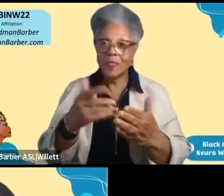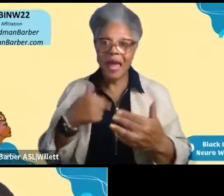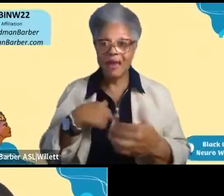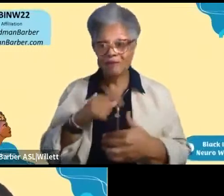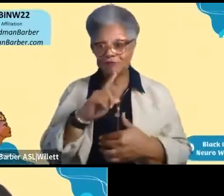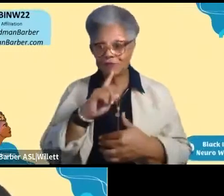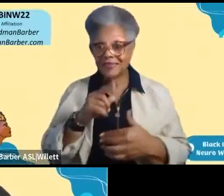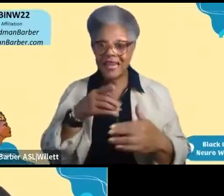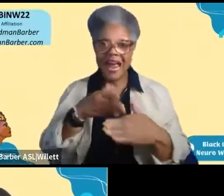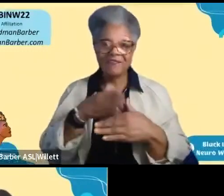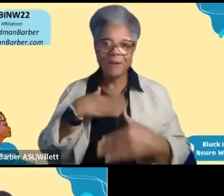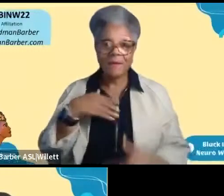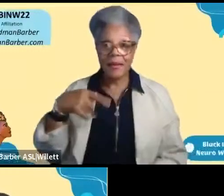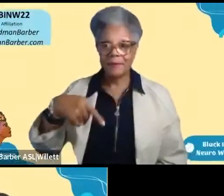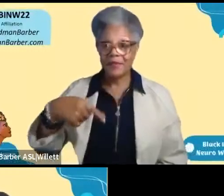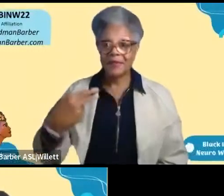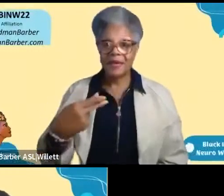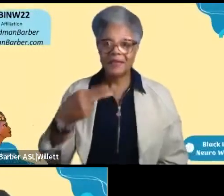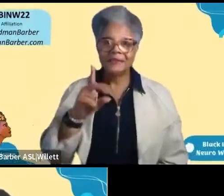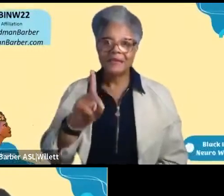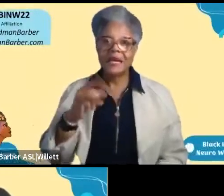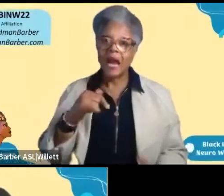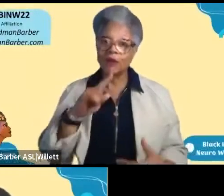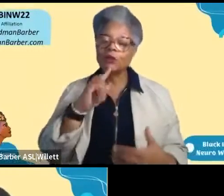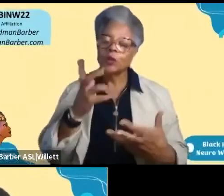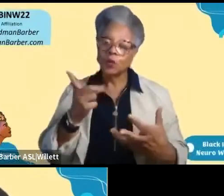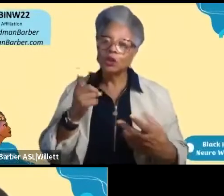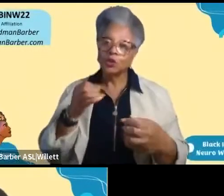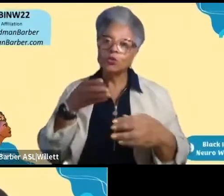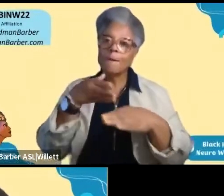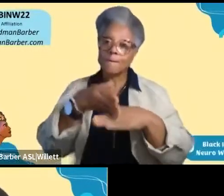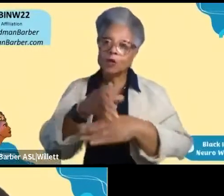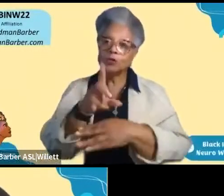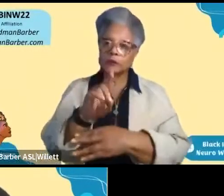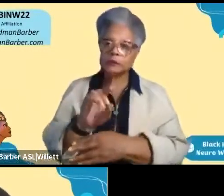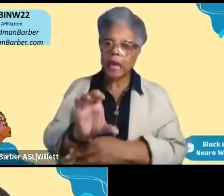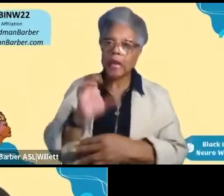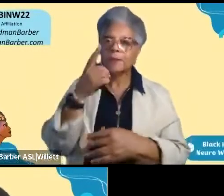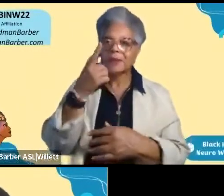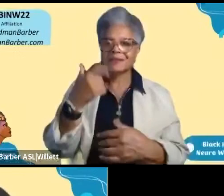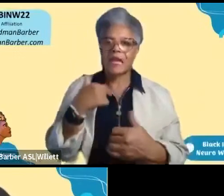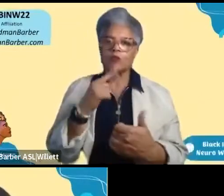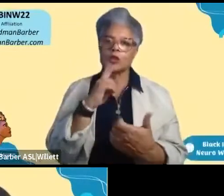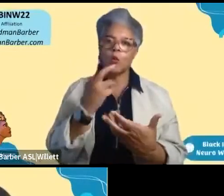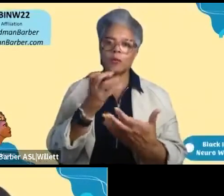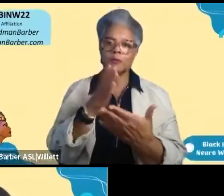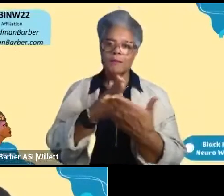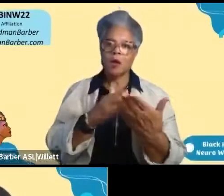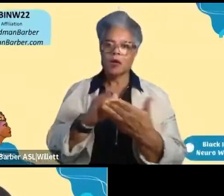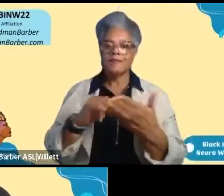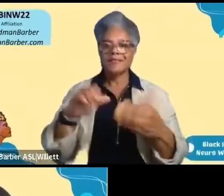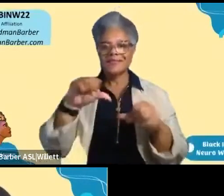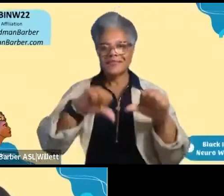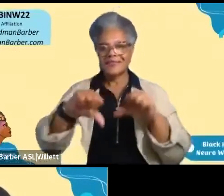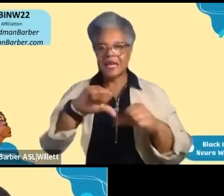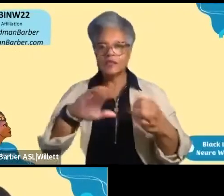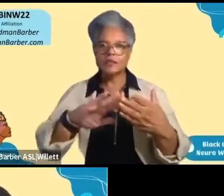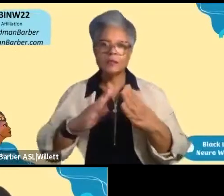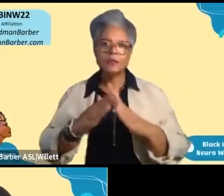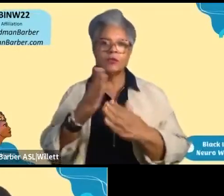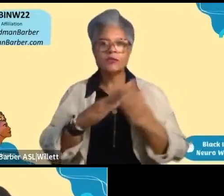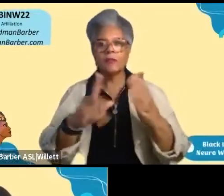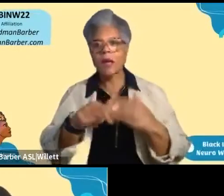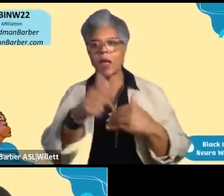really, after my PhD, I really wanted to do a postdoc. Because I really wanted to be part of a science community somewhere else